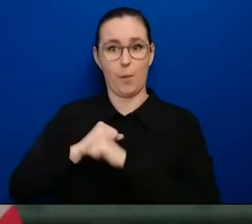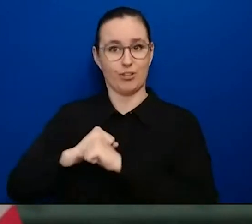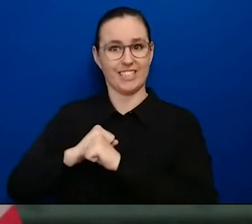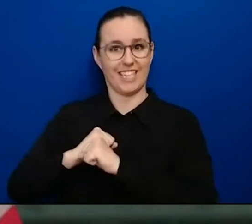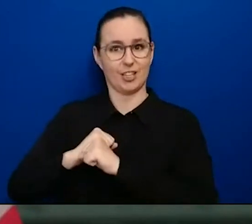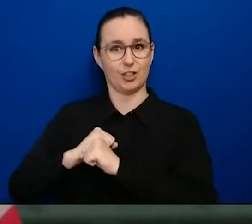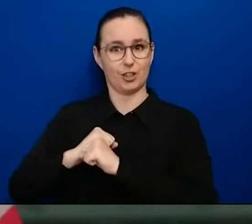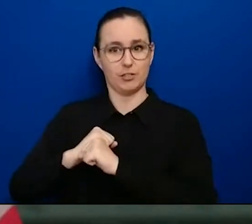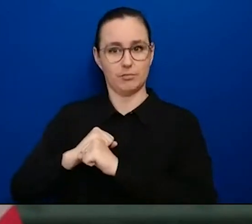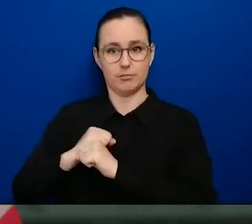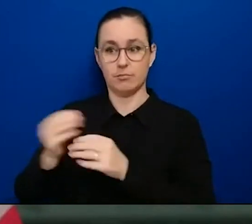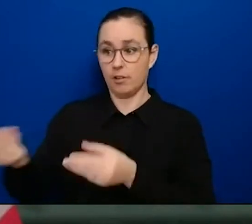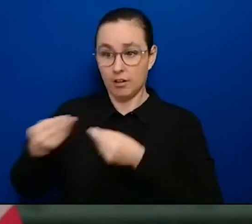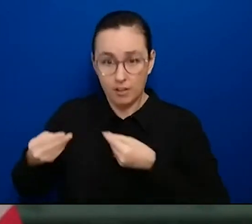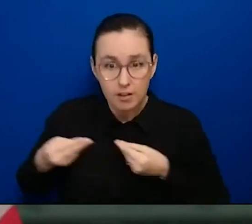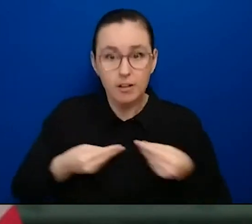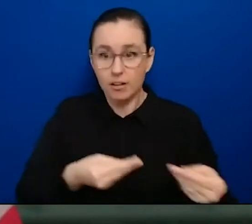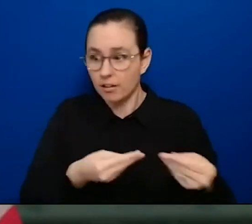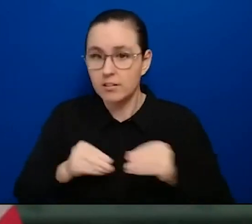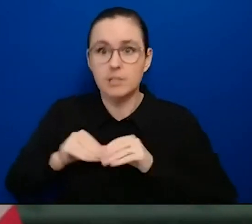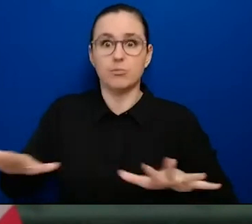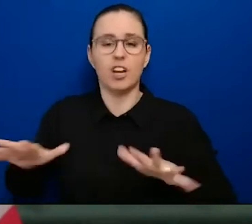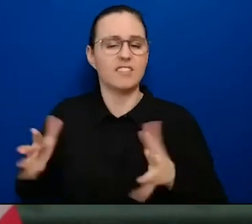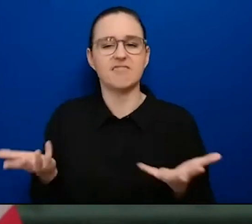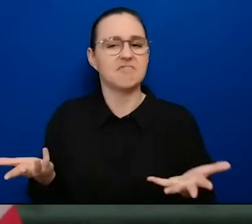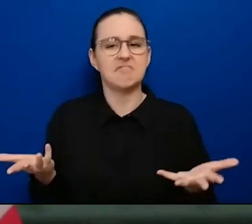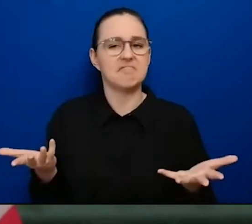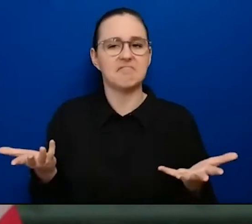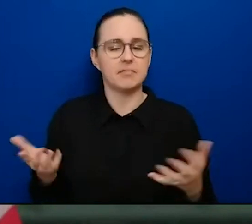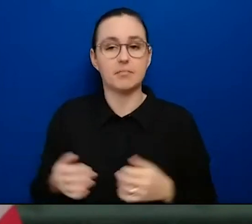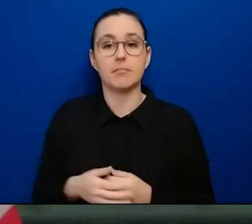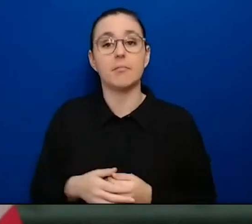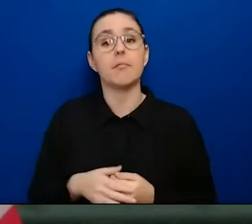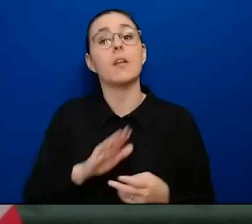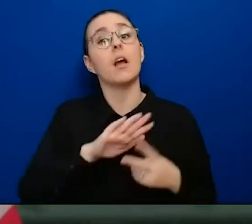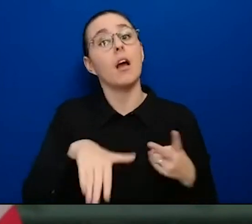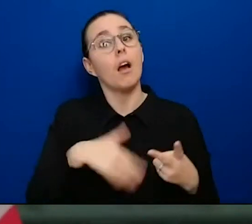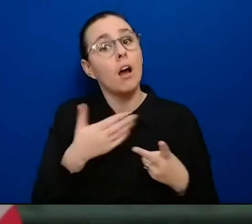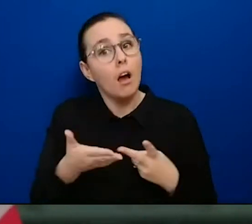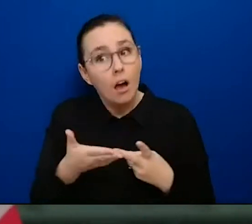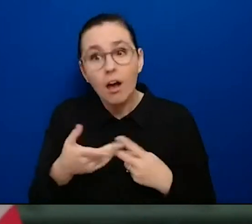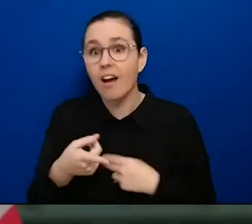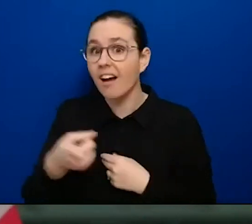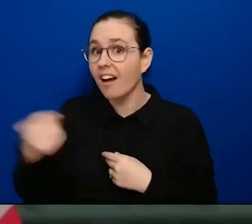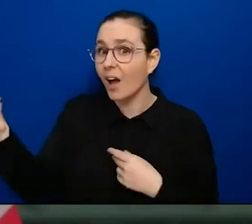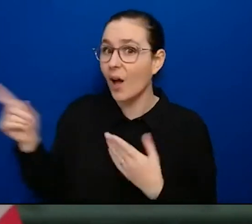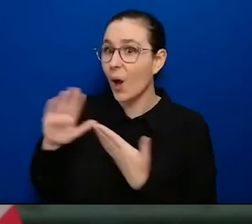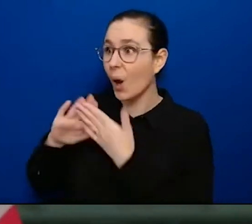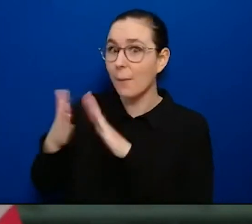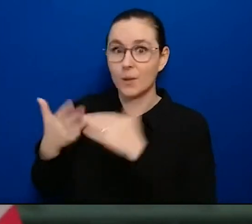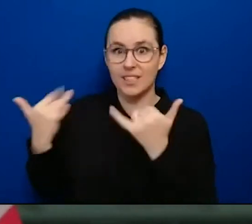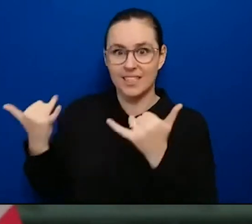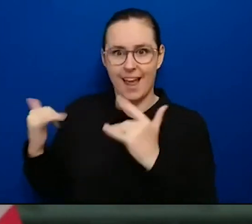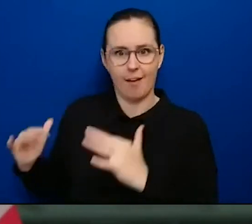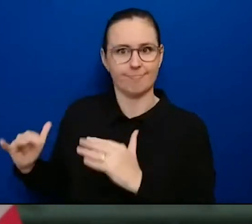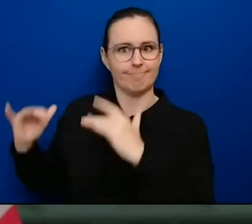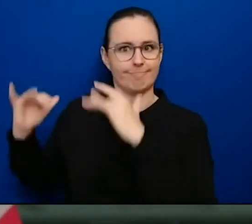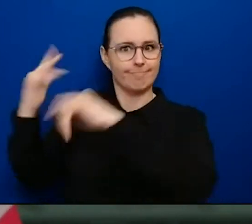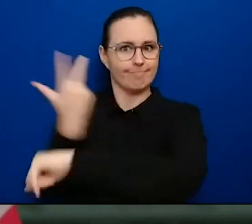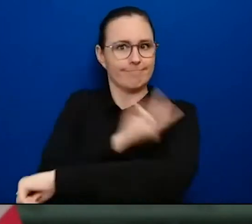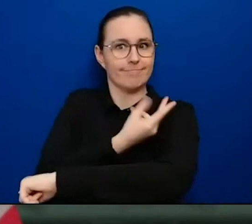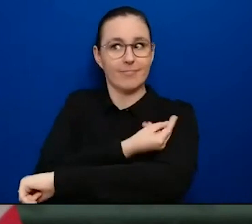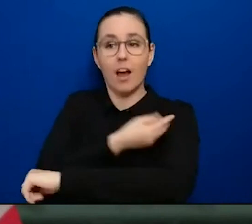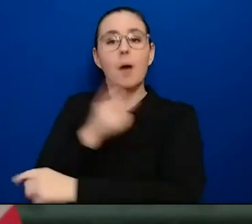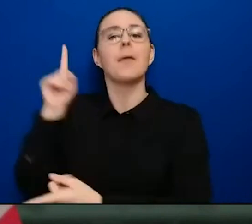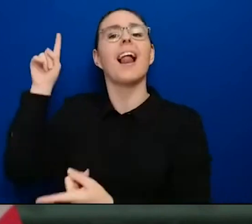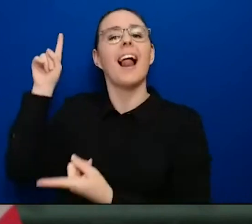COVID in with them, and the very high vaccination rates that we're seeing in our communities. And also, more recently, we've seen